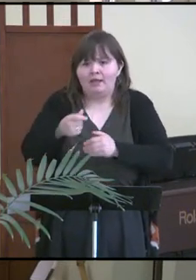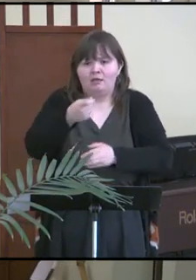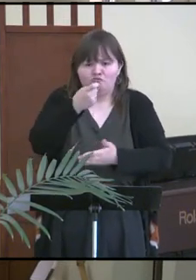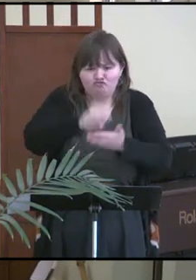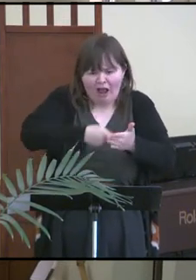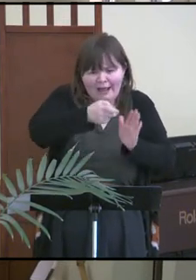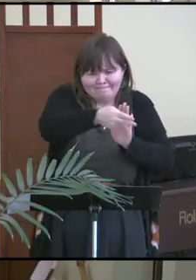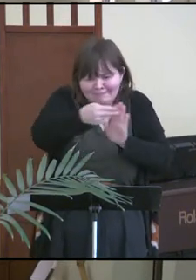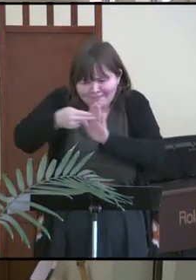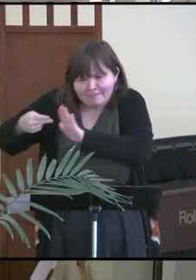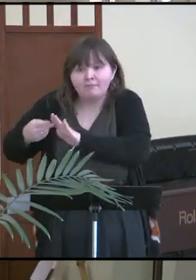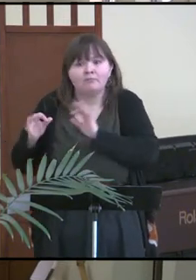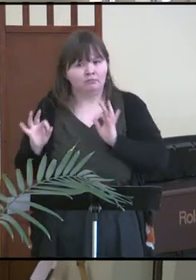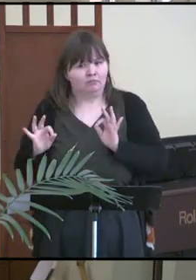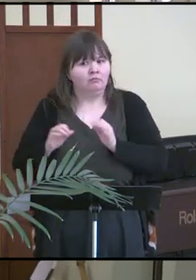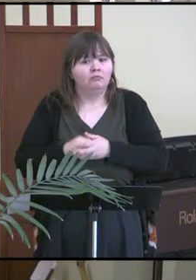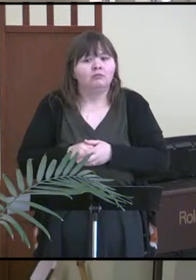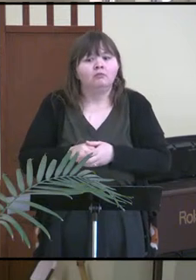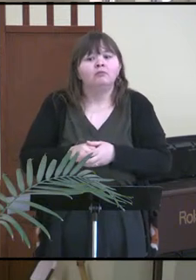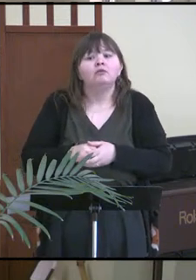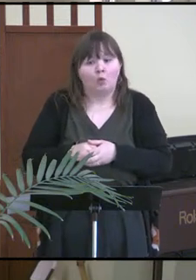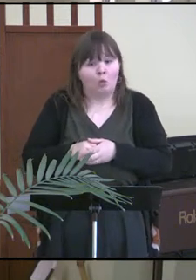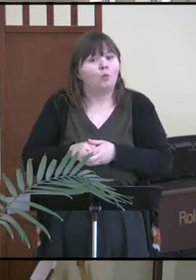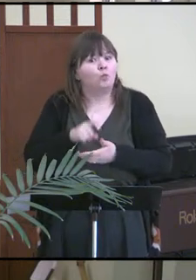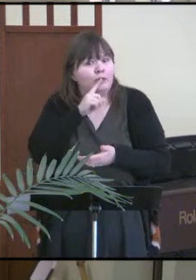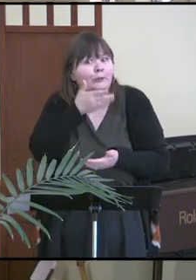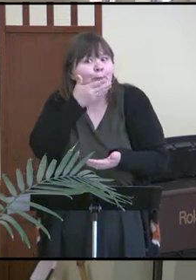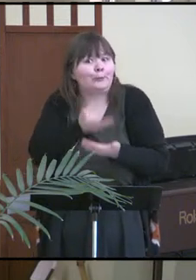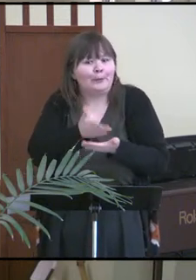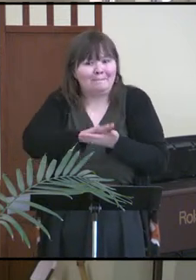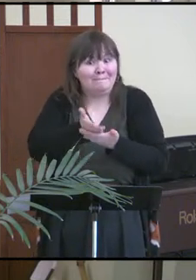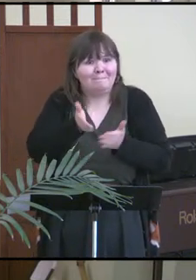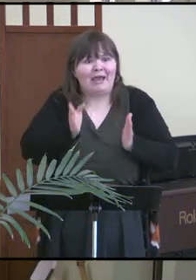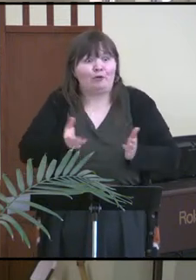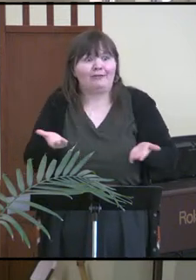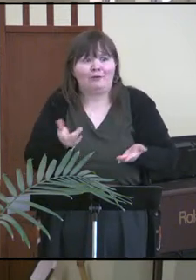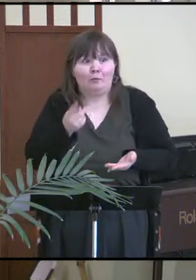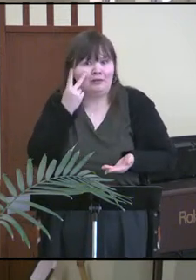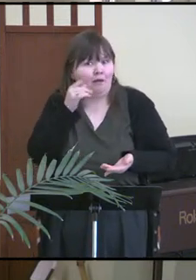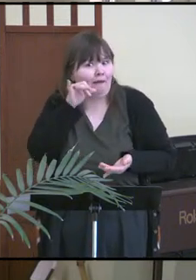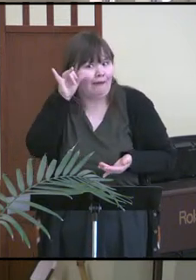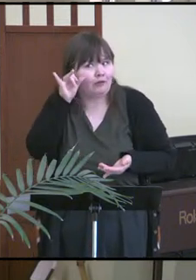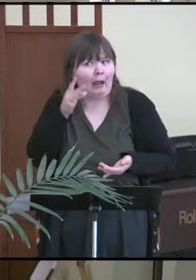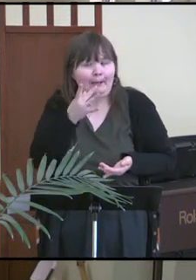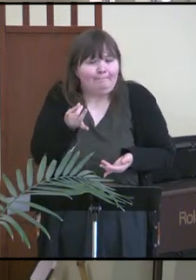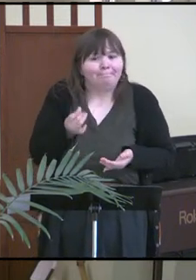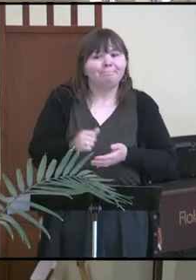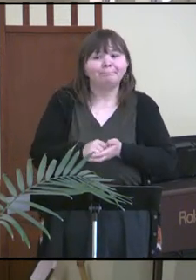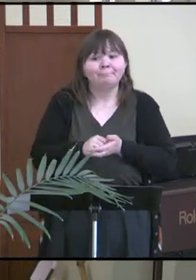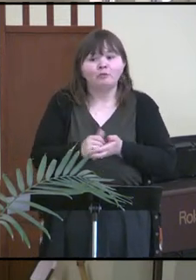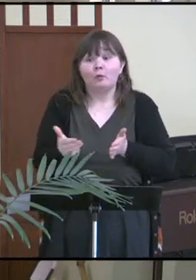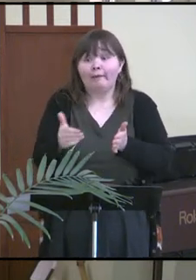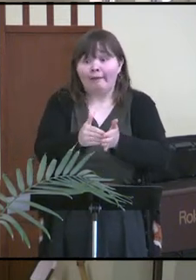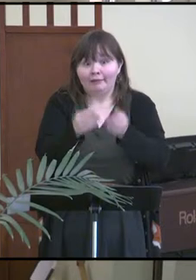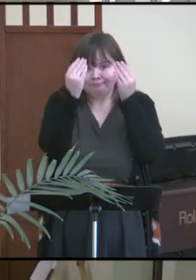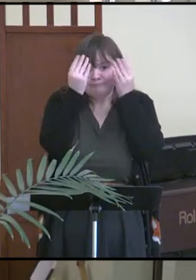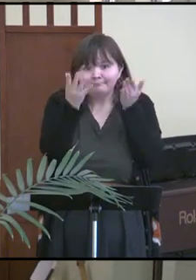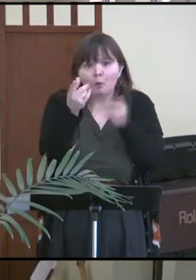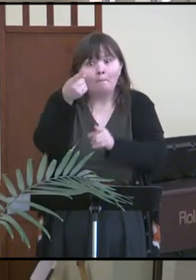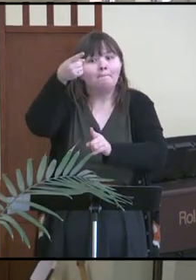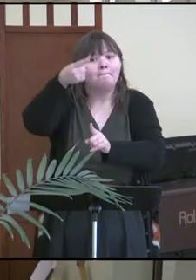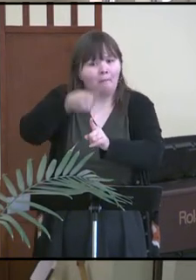And so again, very good bakers here as we saw yesterday. So once again, we've got a